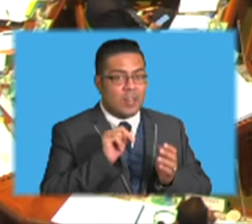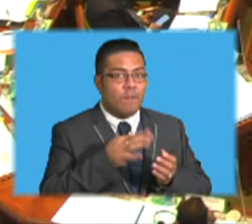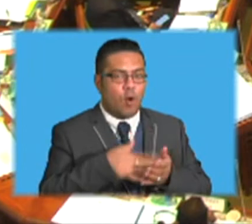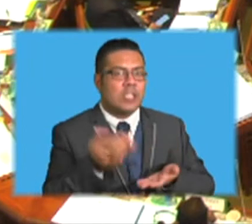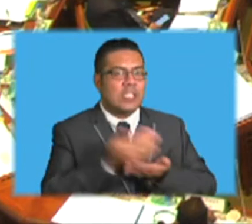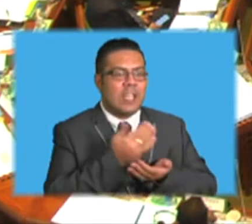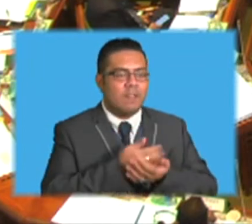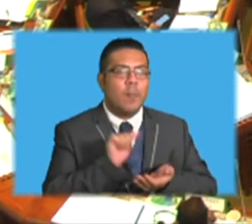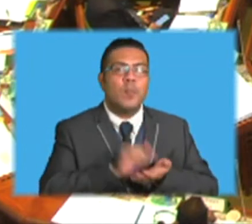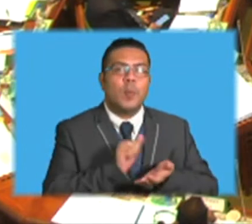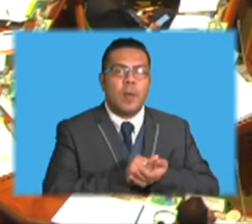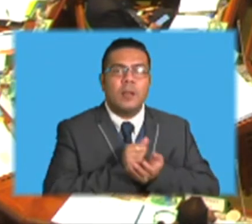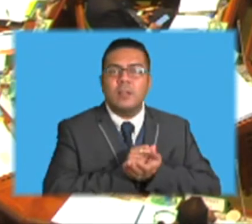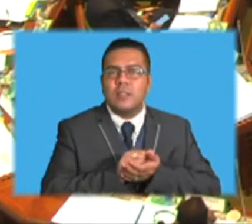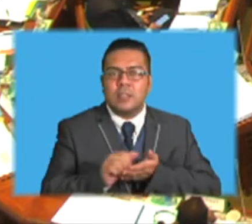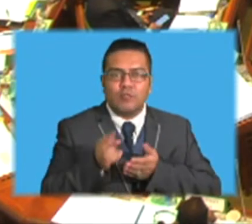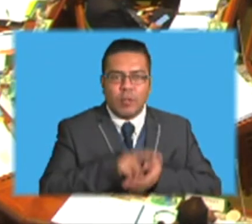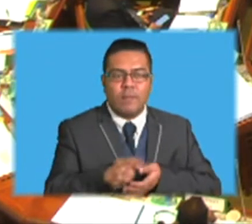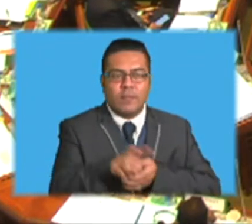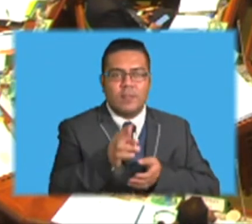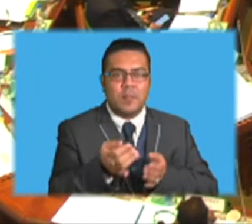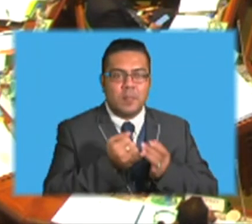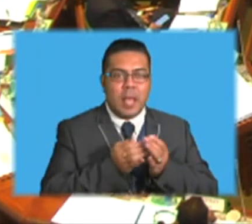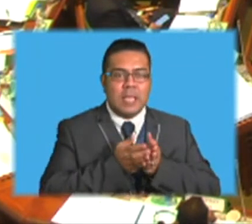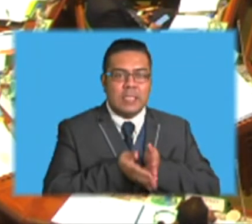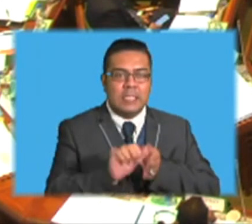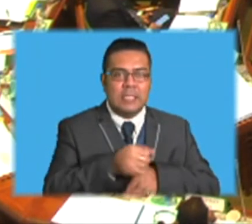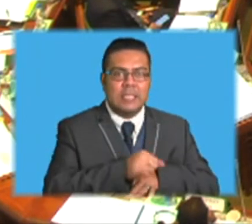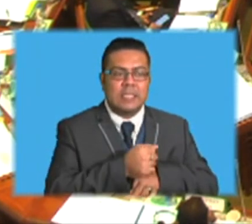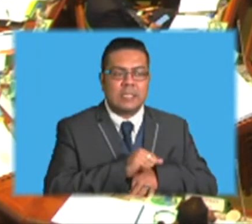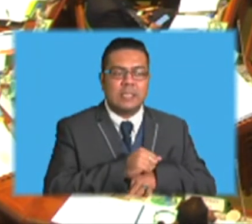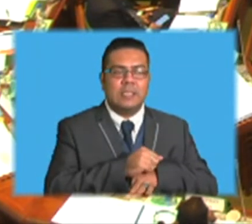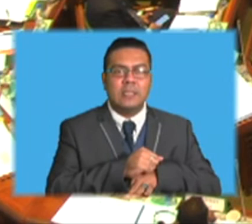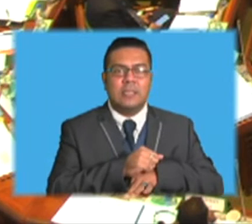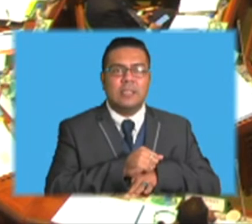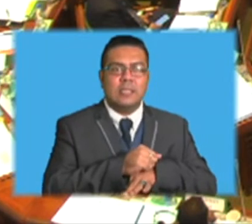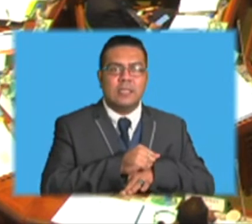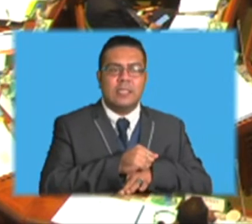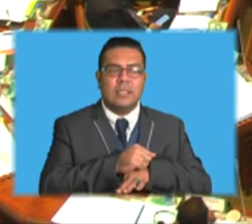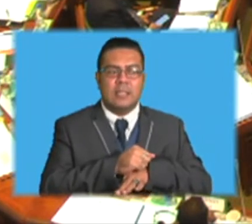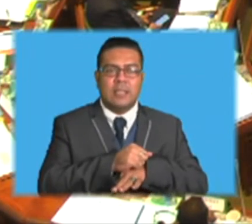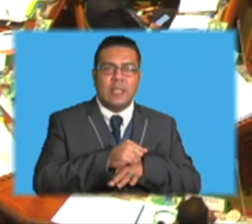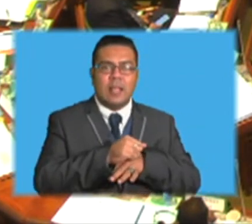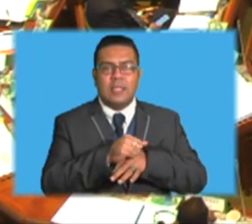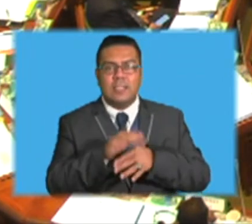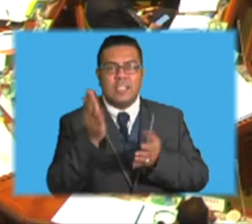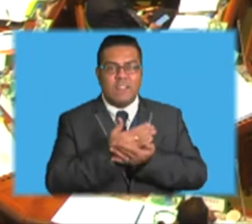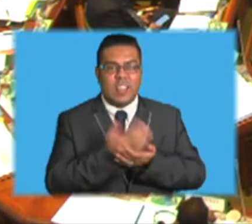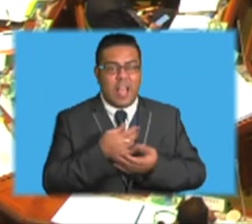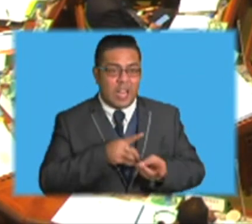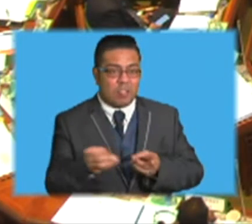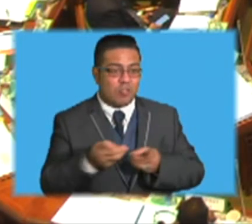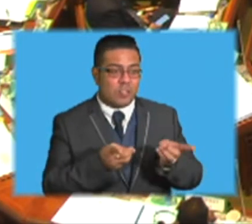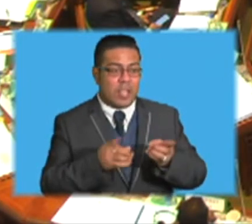navigation. The unit issues nautical charts and additionally issues sailing directions, lists